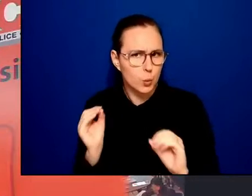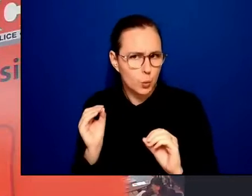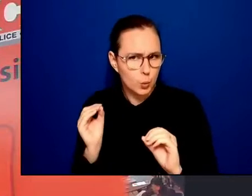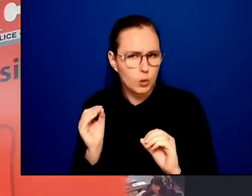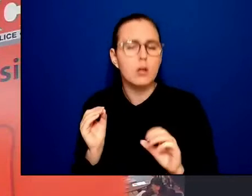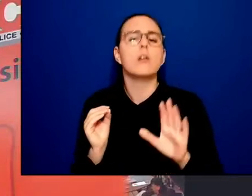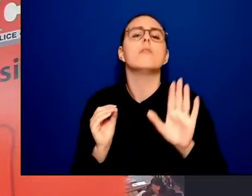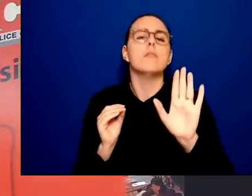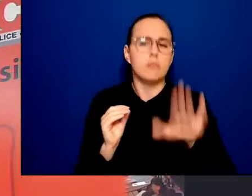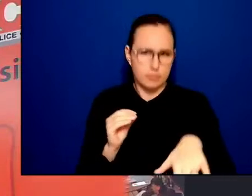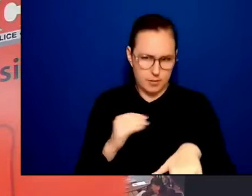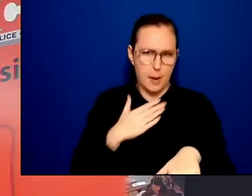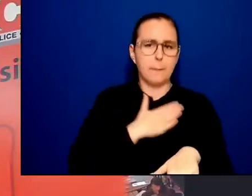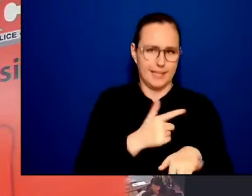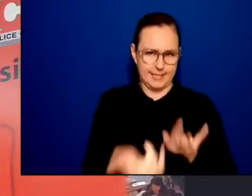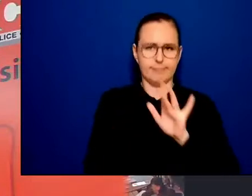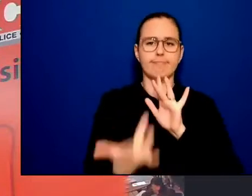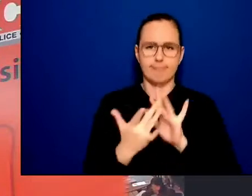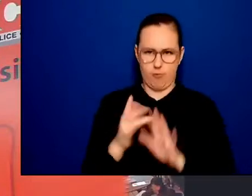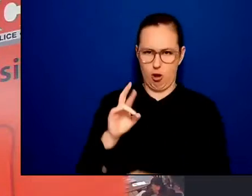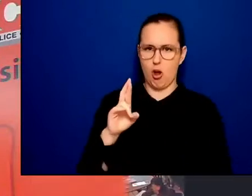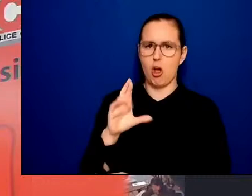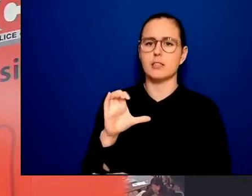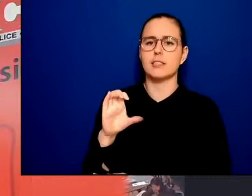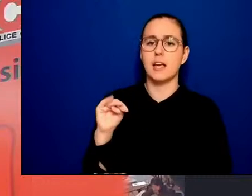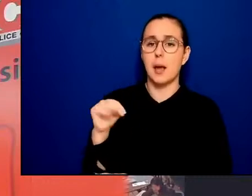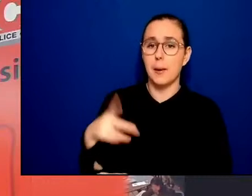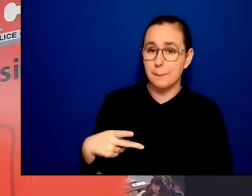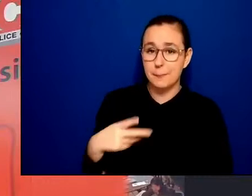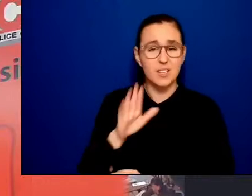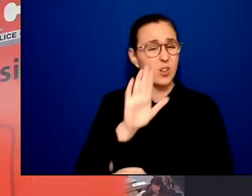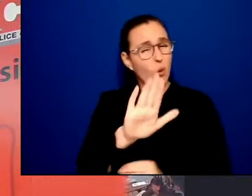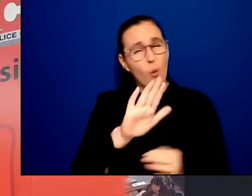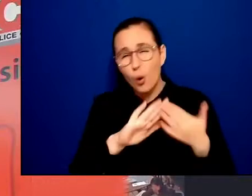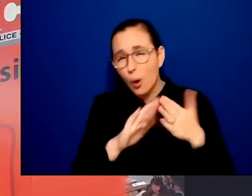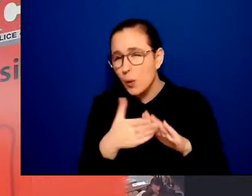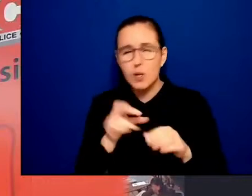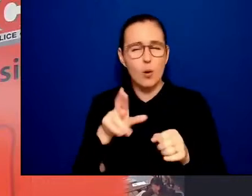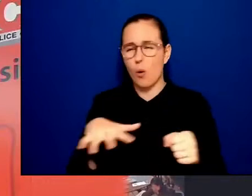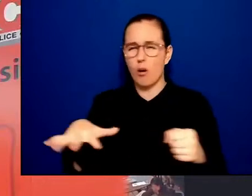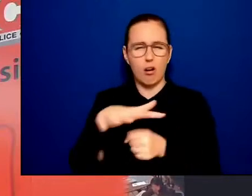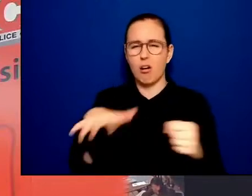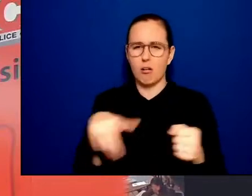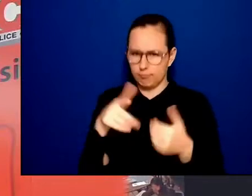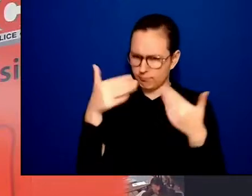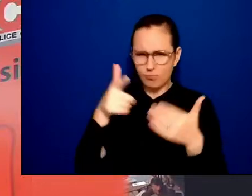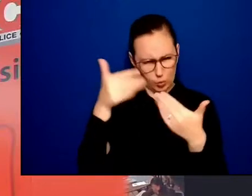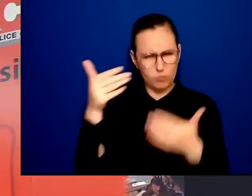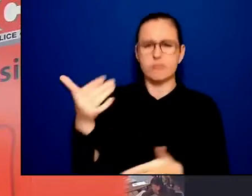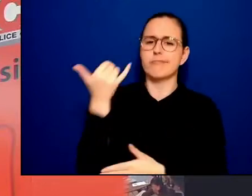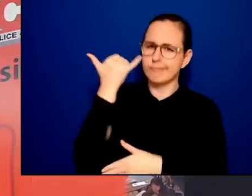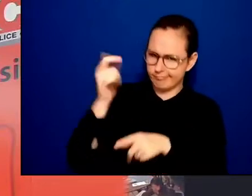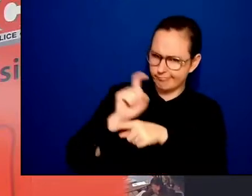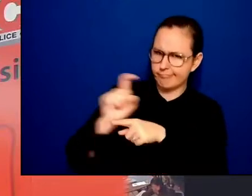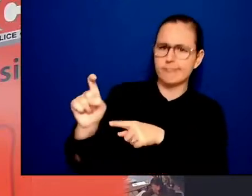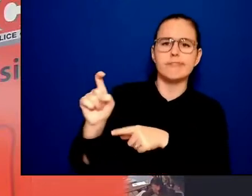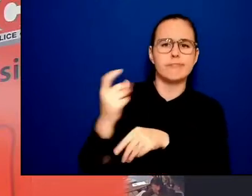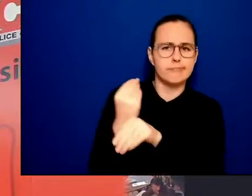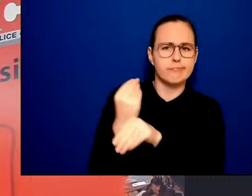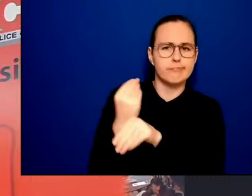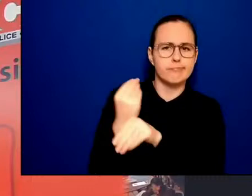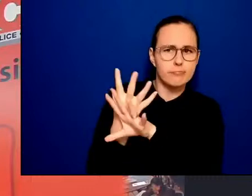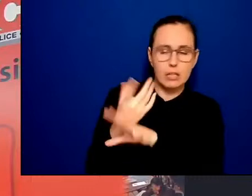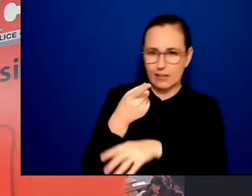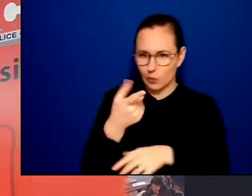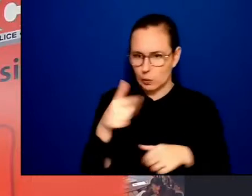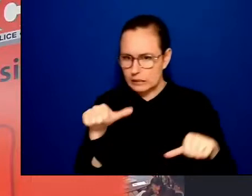nearest RCMP detachment. A full list of our detachments can be found on the BC RCMP website. We recognize that